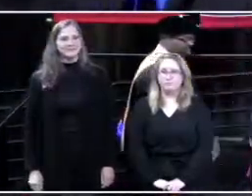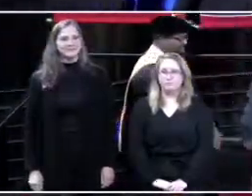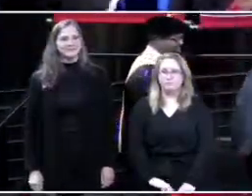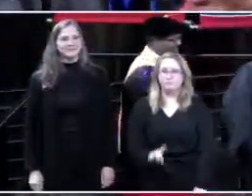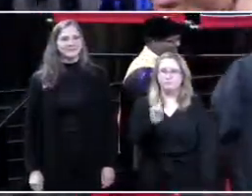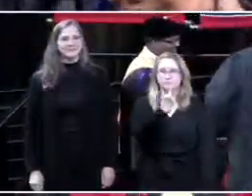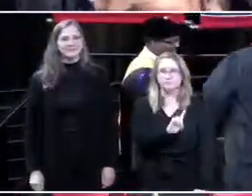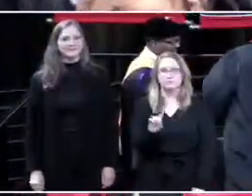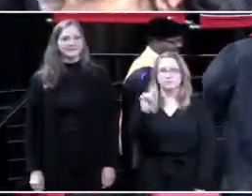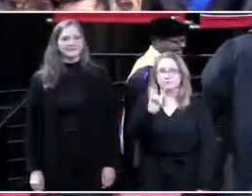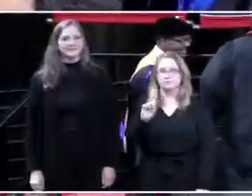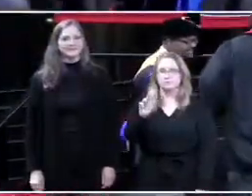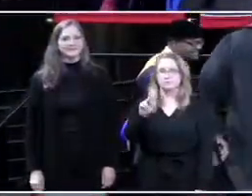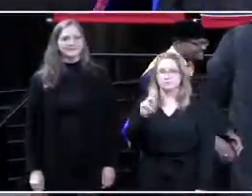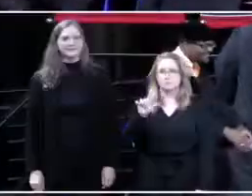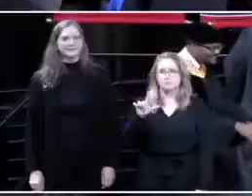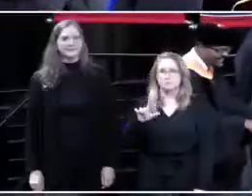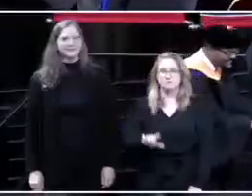Destiny Darden.